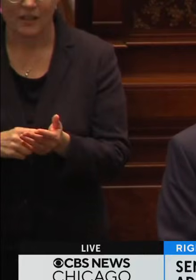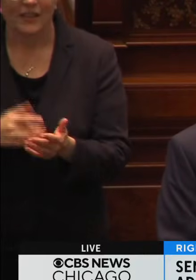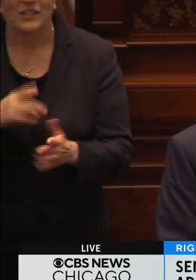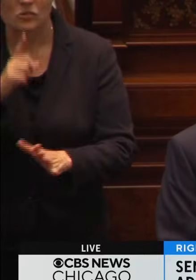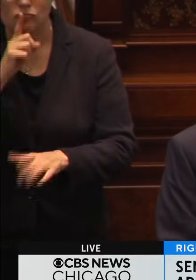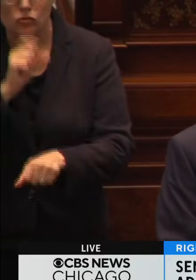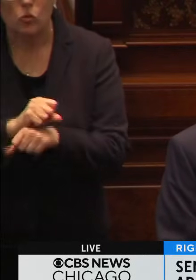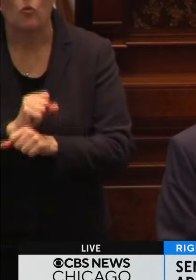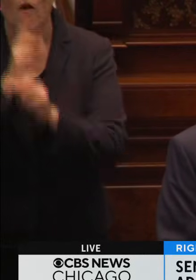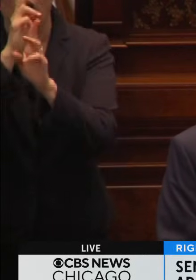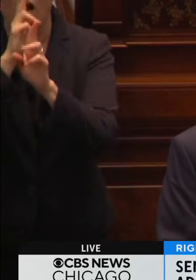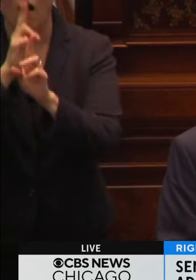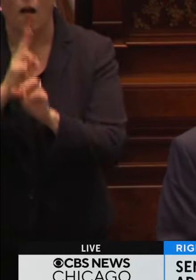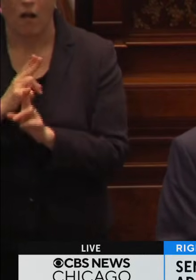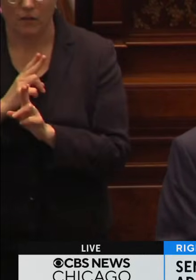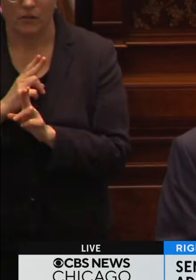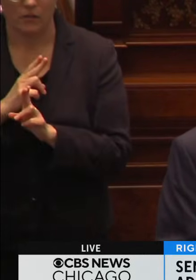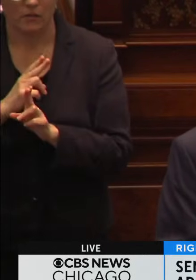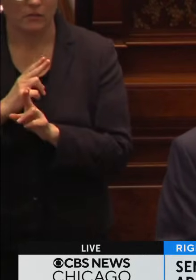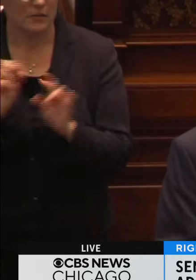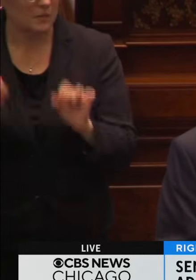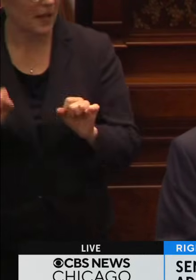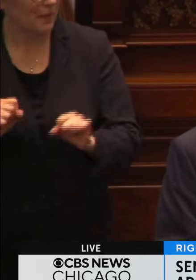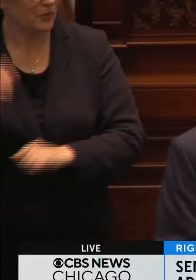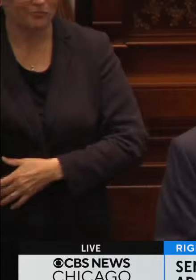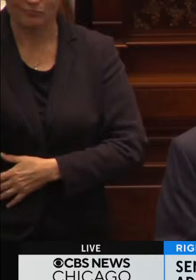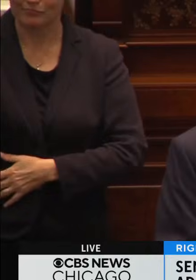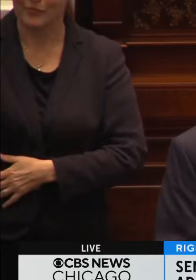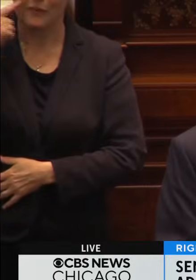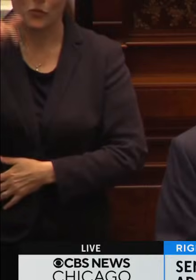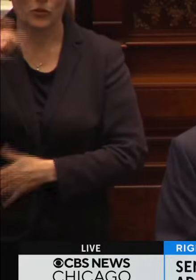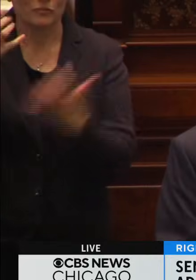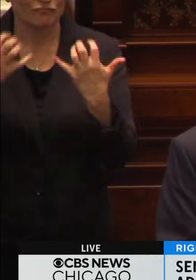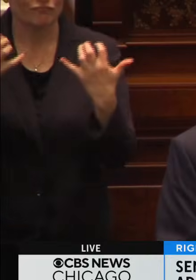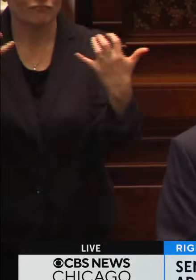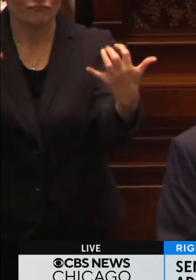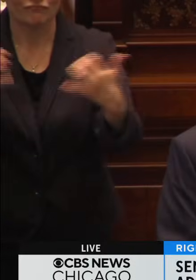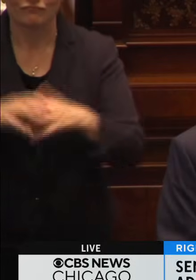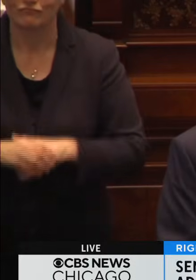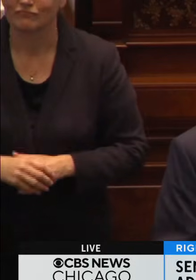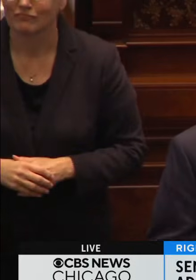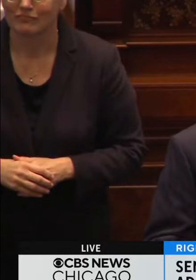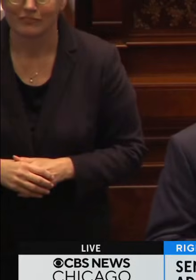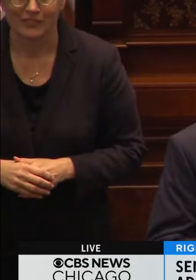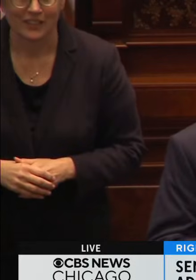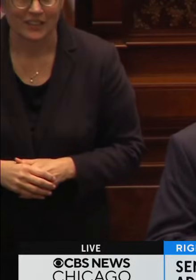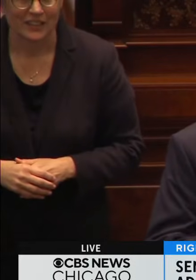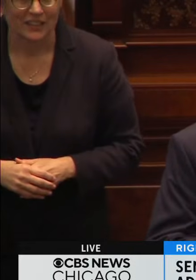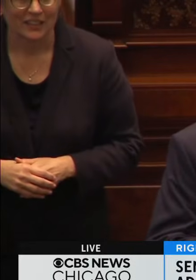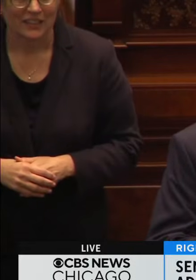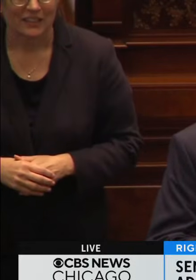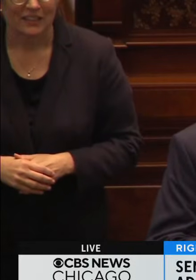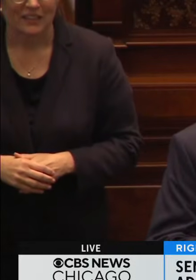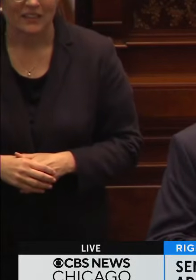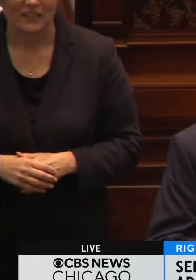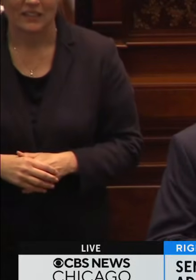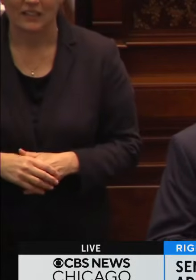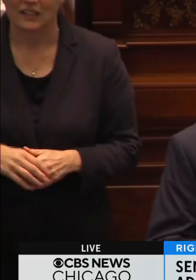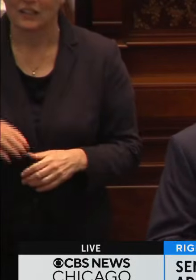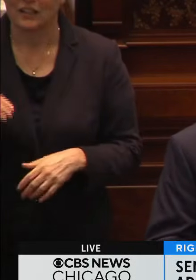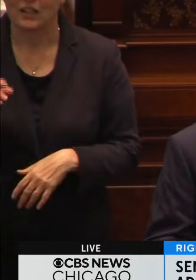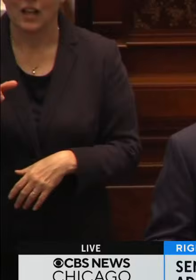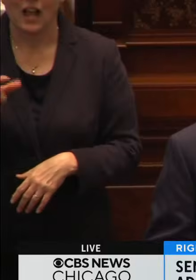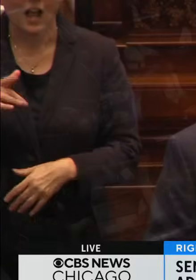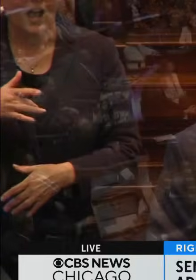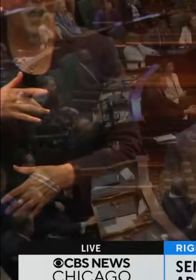honor to speak before this General Assembly, and it's one I never expected. Loretta is sorry she can't